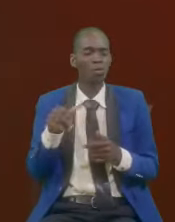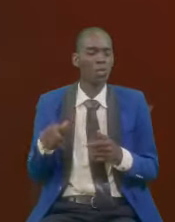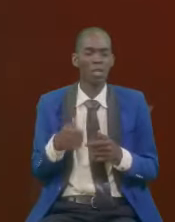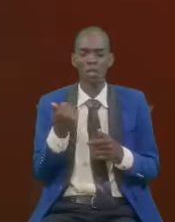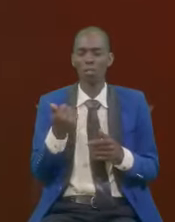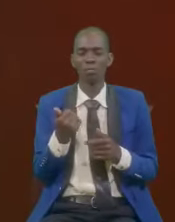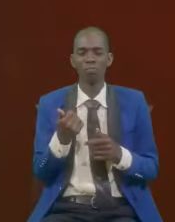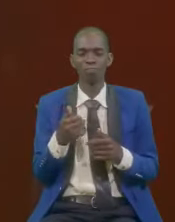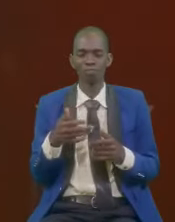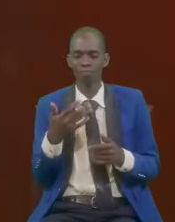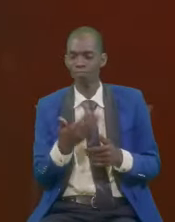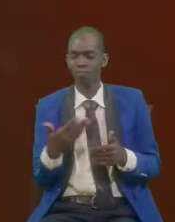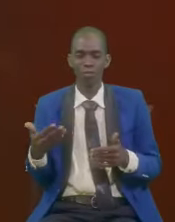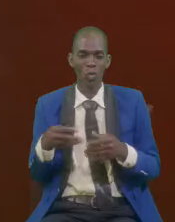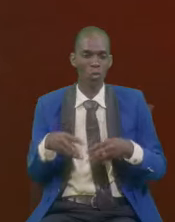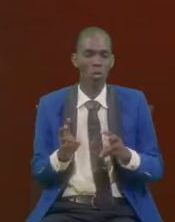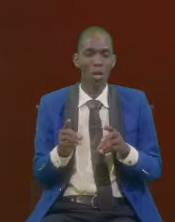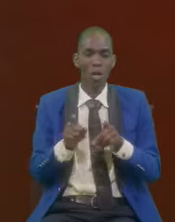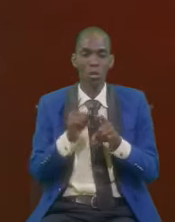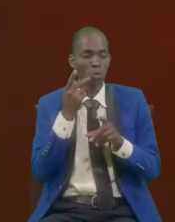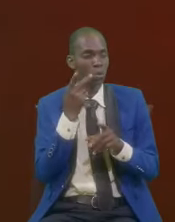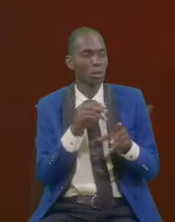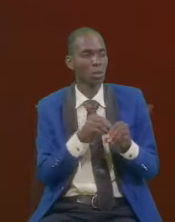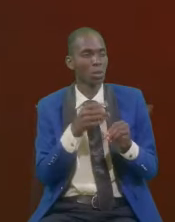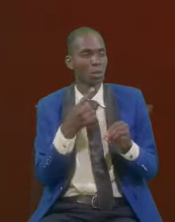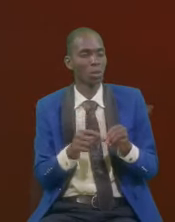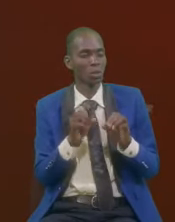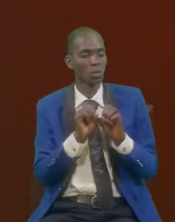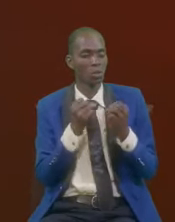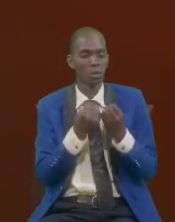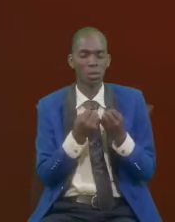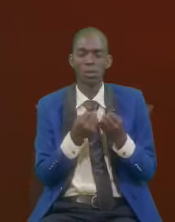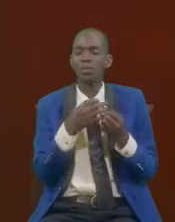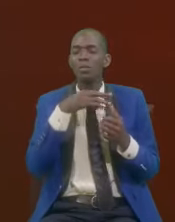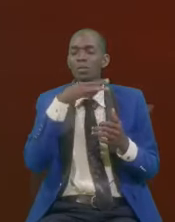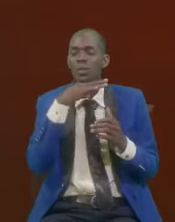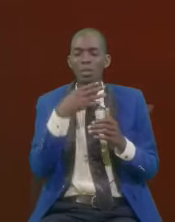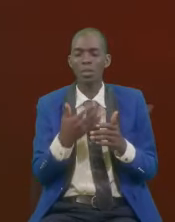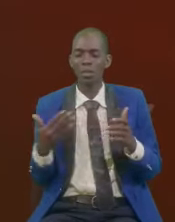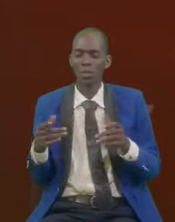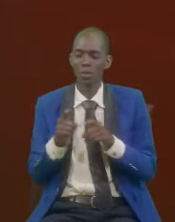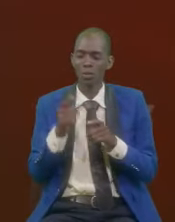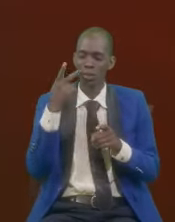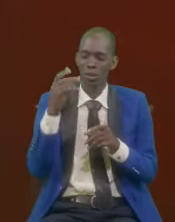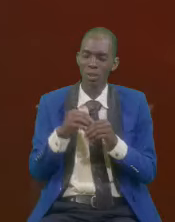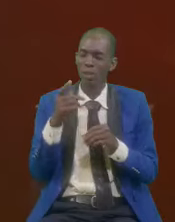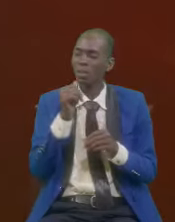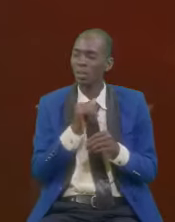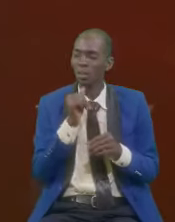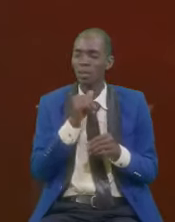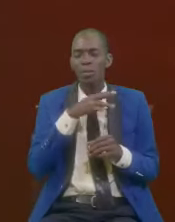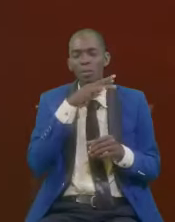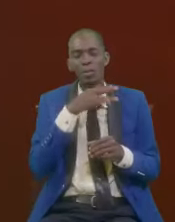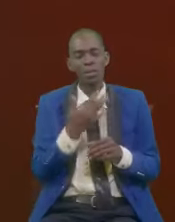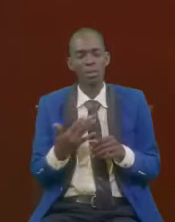filthiness as you see in the society, filthiness as you see in the secret,